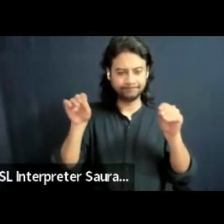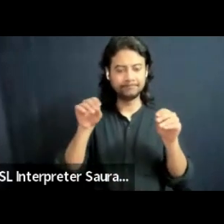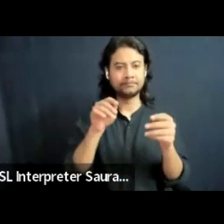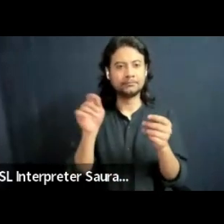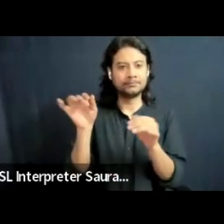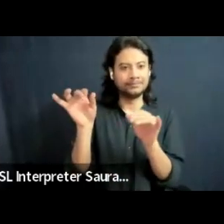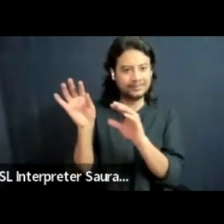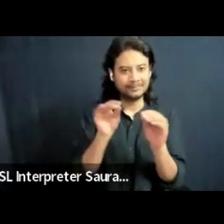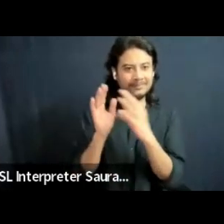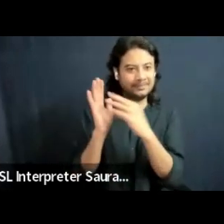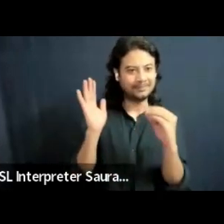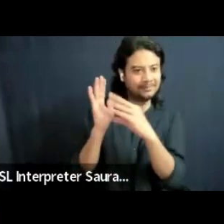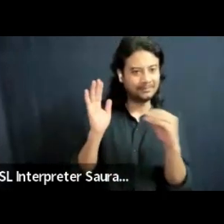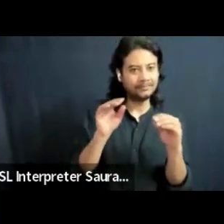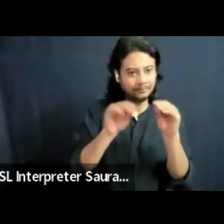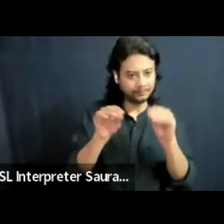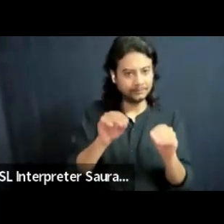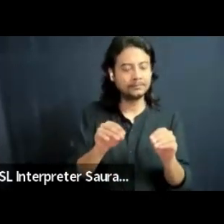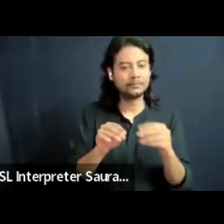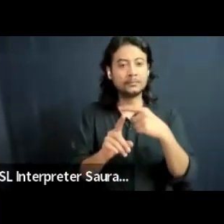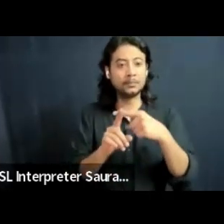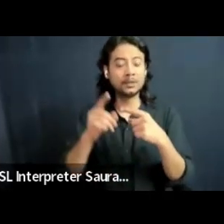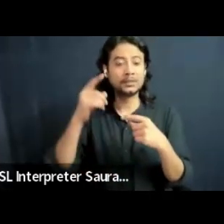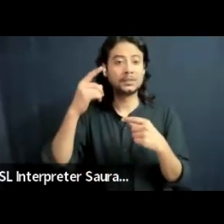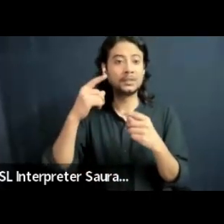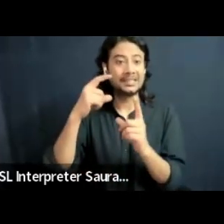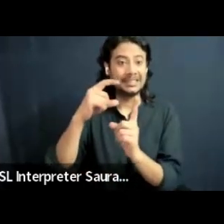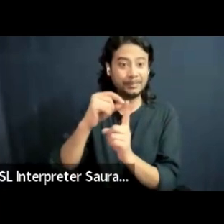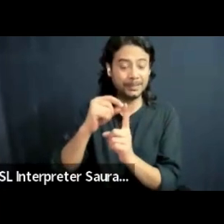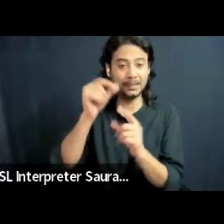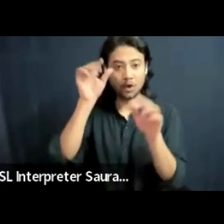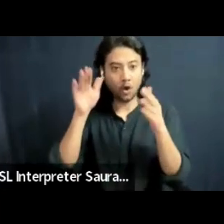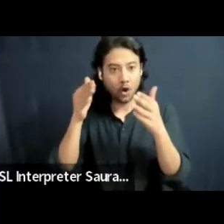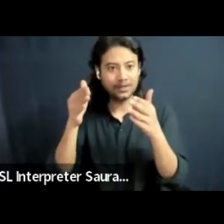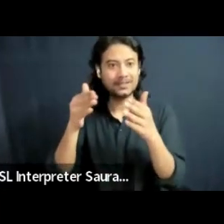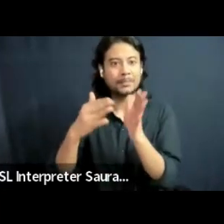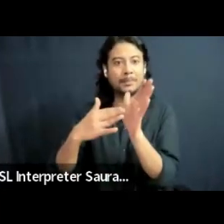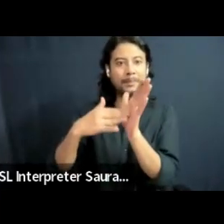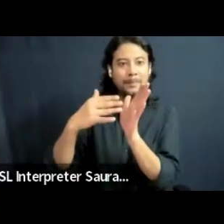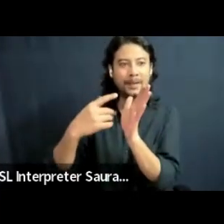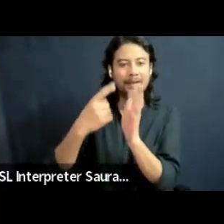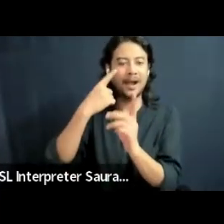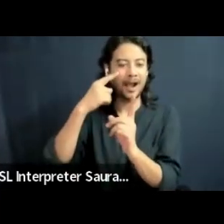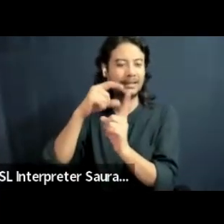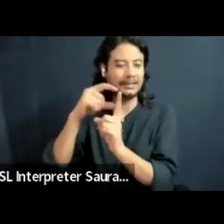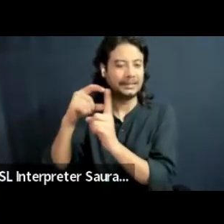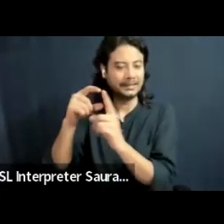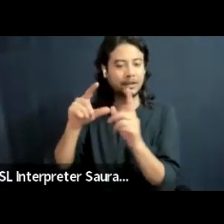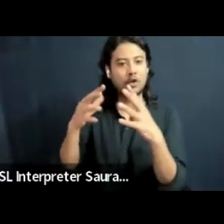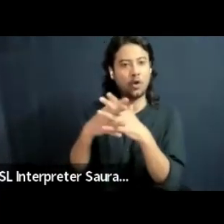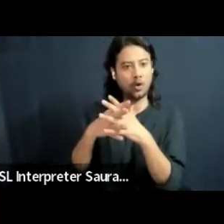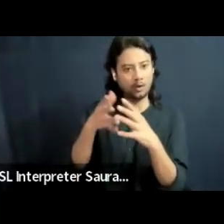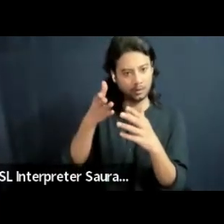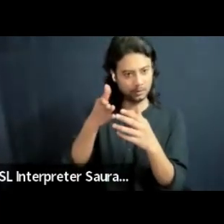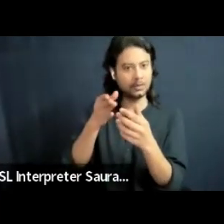of Persons with Autism, Cerebral Palsy, Mental Retardation, and Multiple Disabilities. We have the Rehabilitation Council